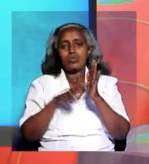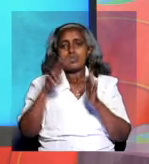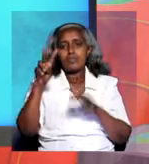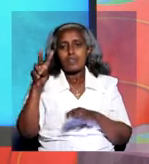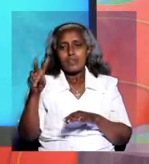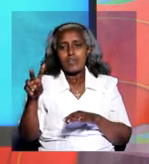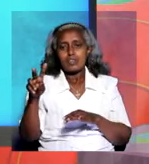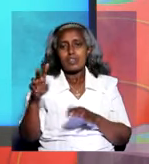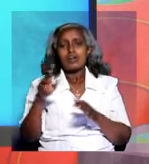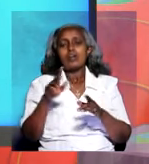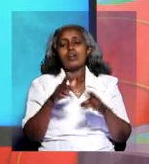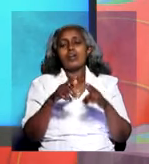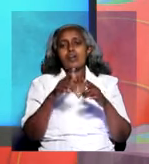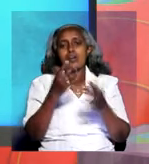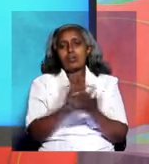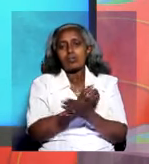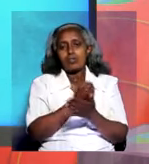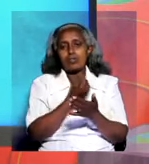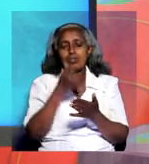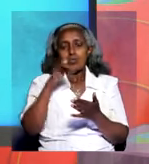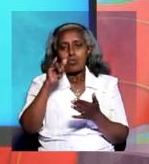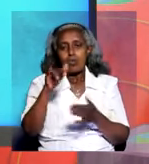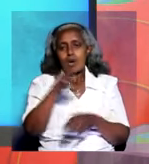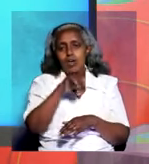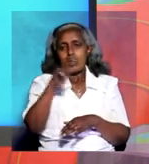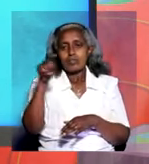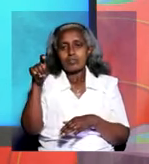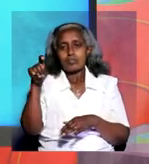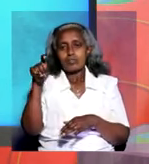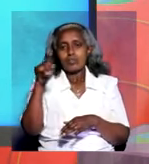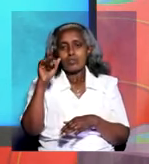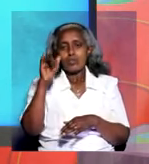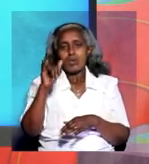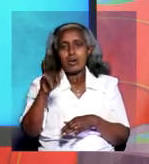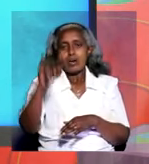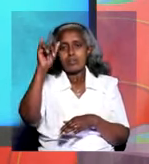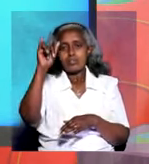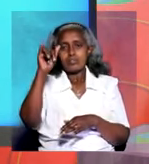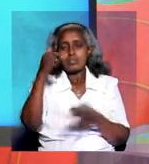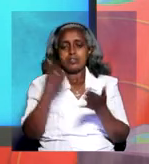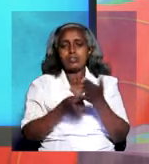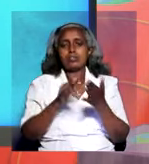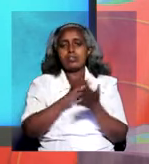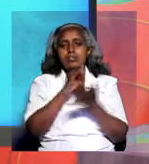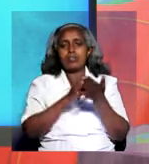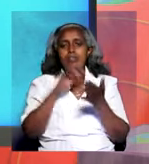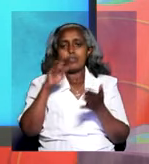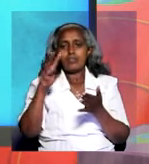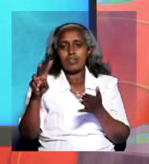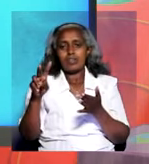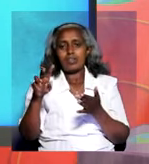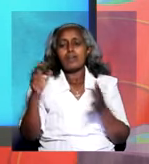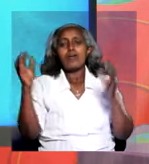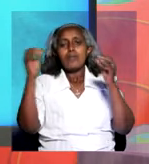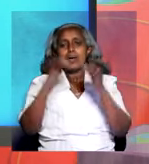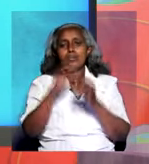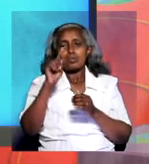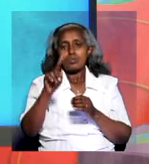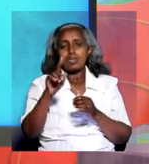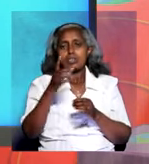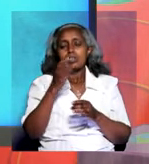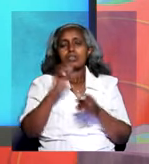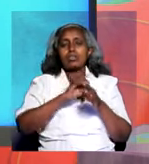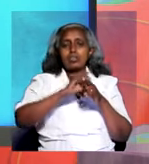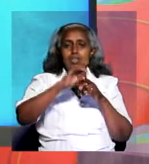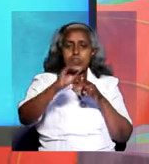vector along y-axis is a vector whose magnitude 1 and its direction